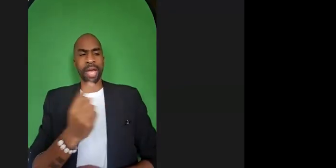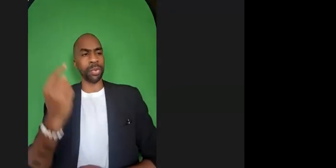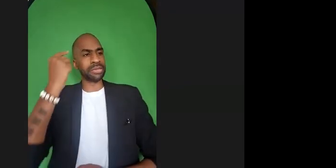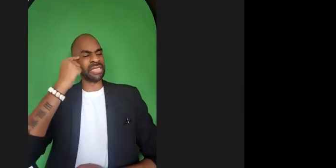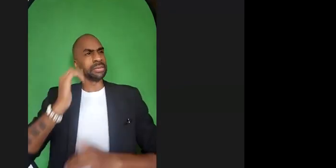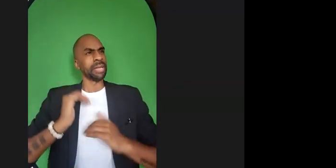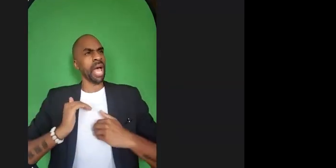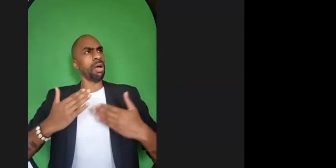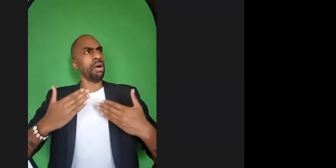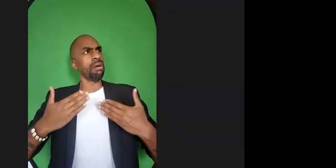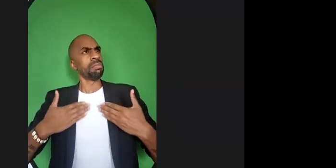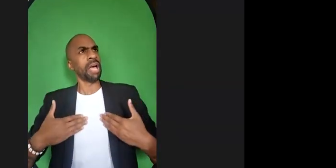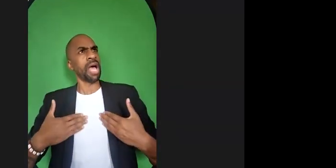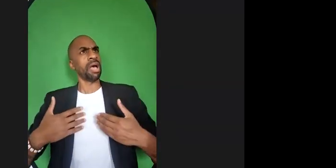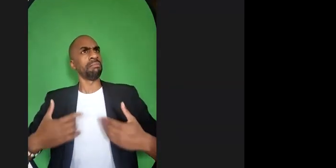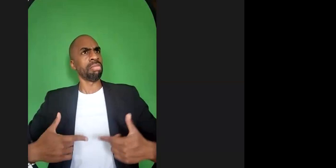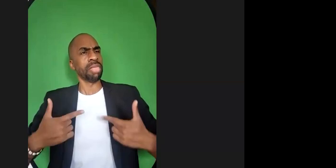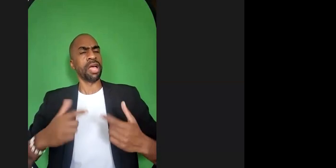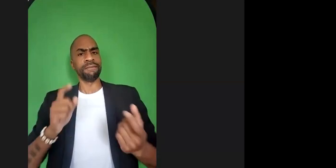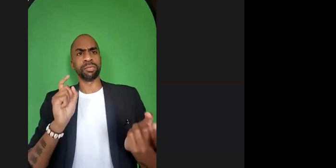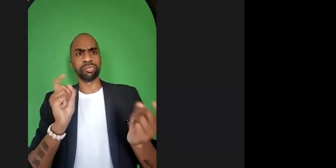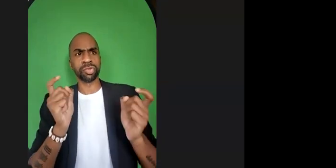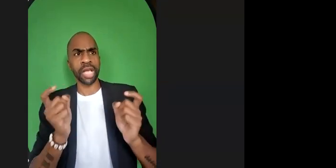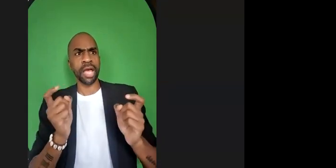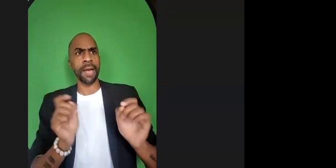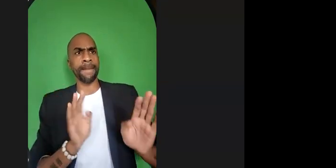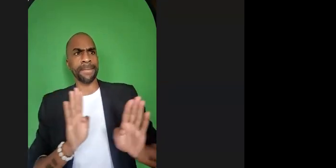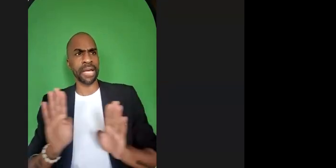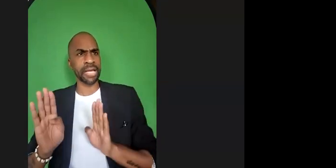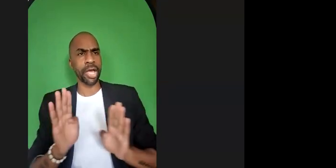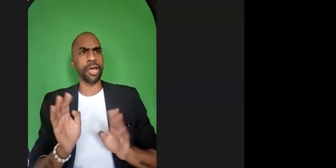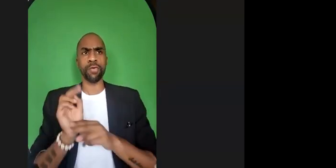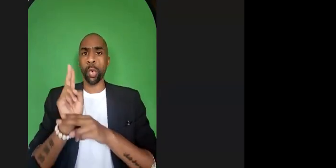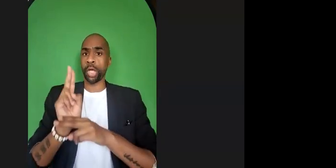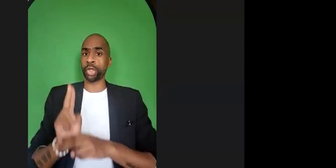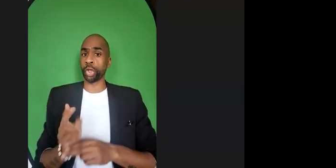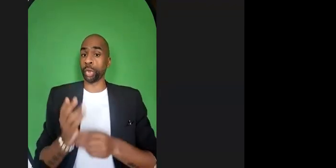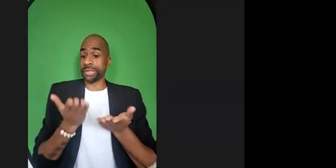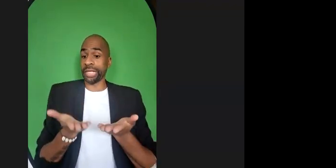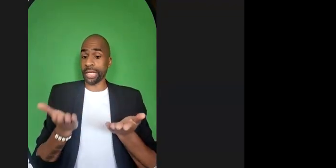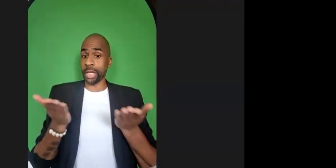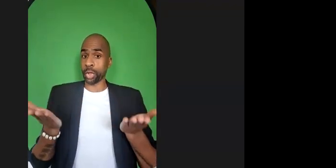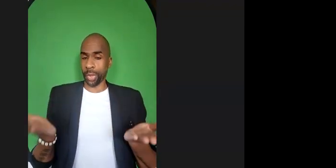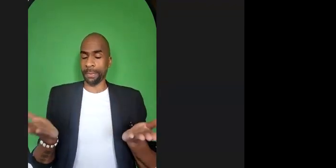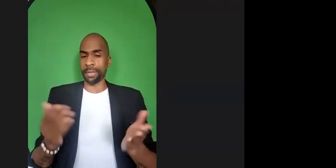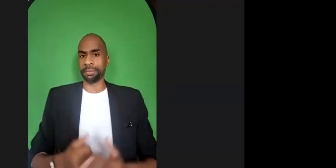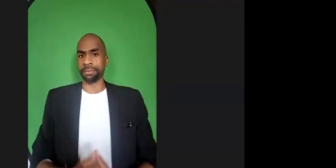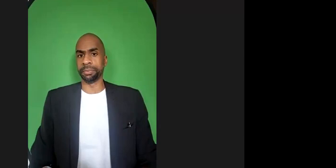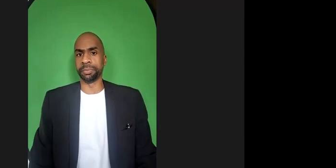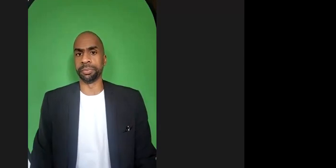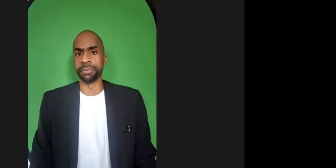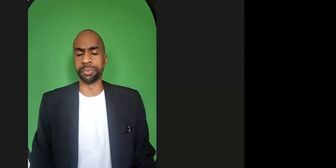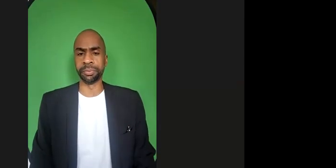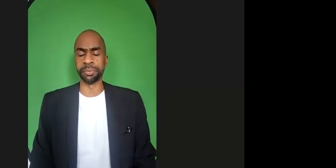their own behaviors and use equipment in order to preserve one's function as long as possible in the face of the